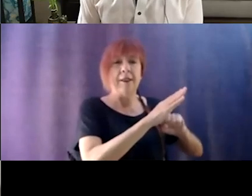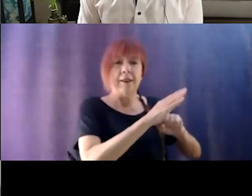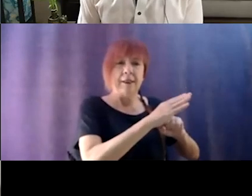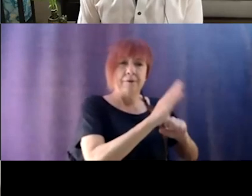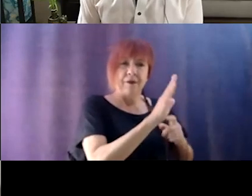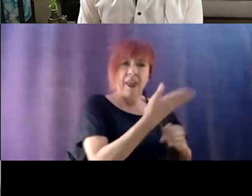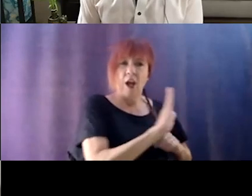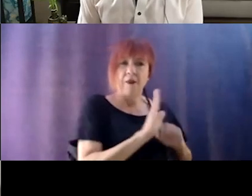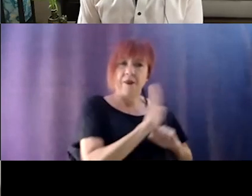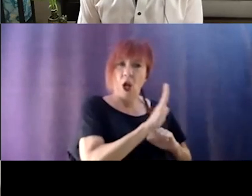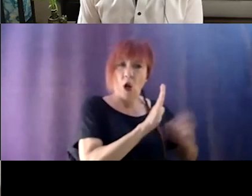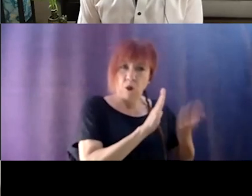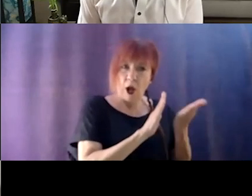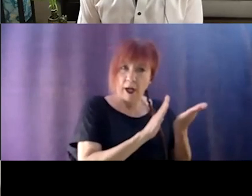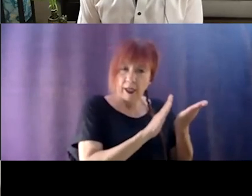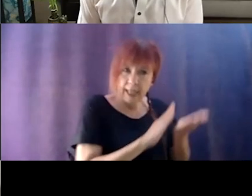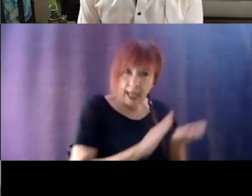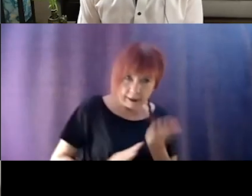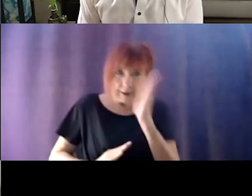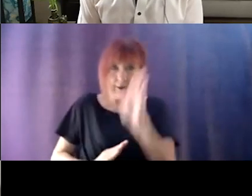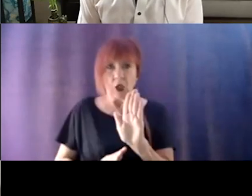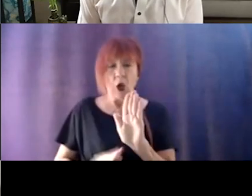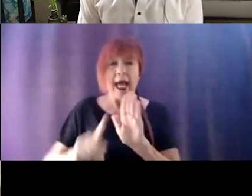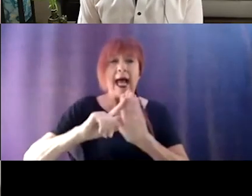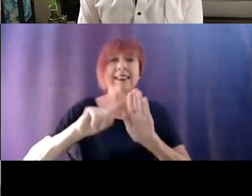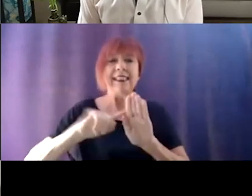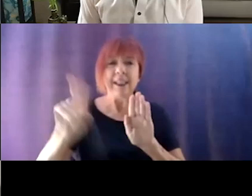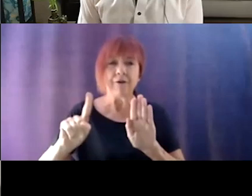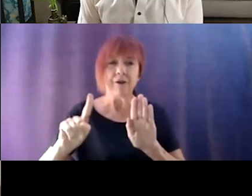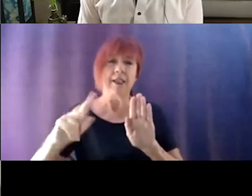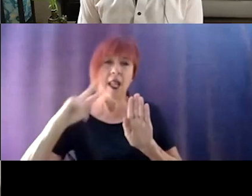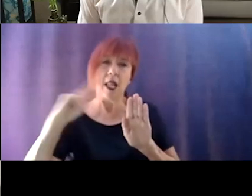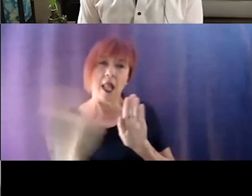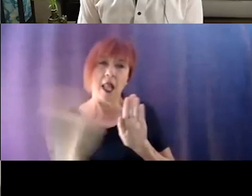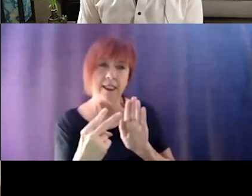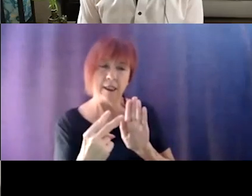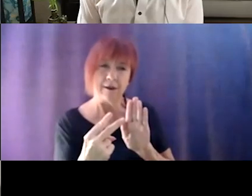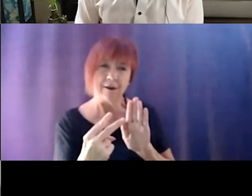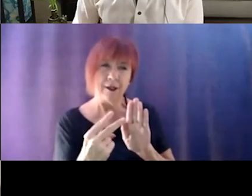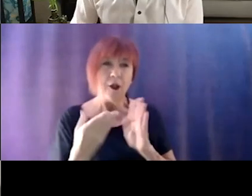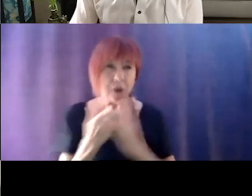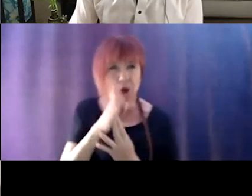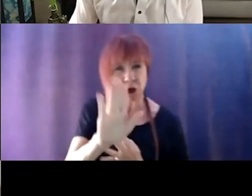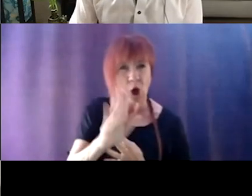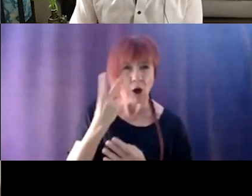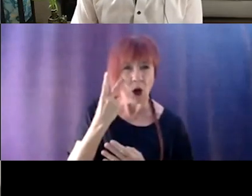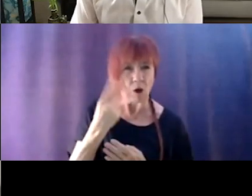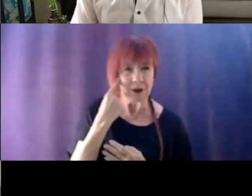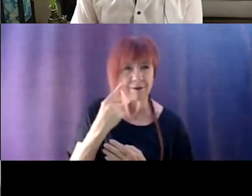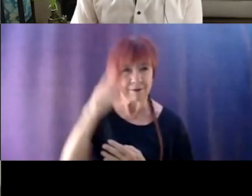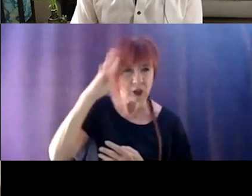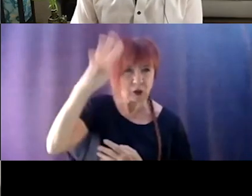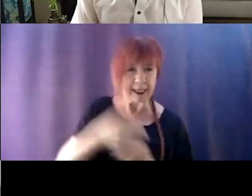the person next to you? Because everybody here is uniquely yourself, right? So I think